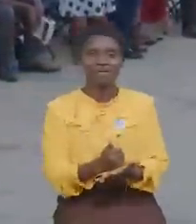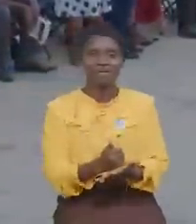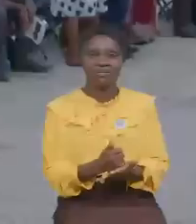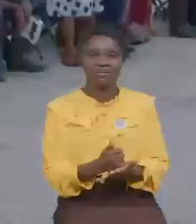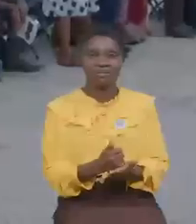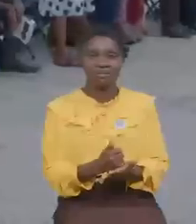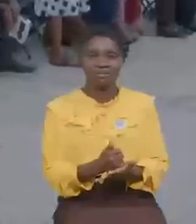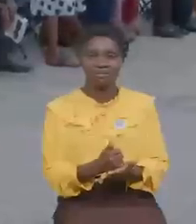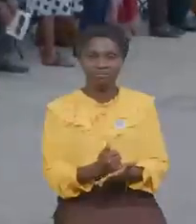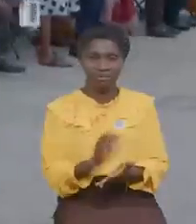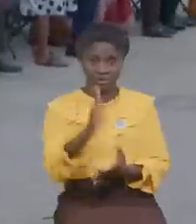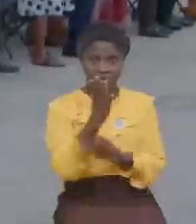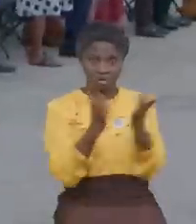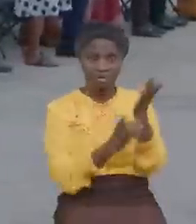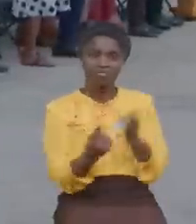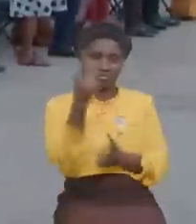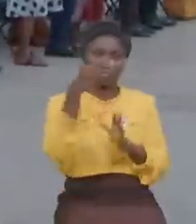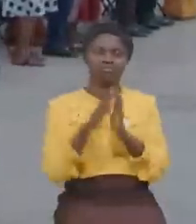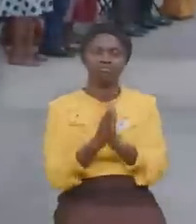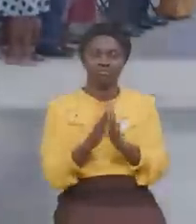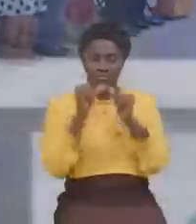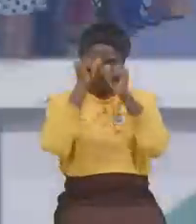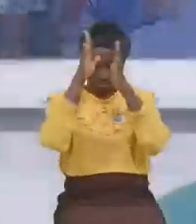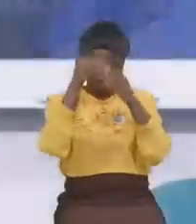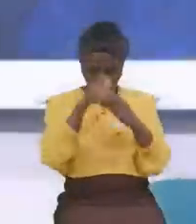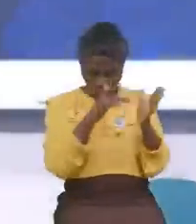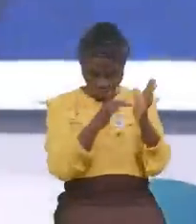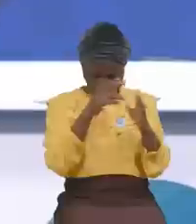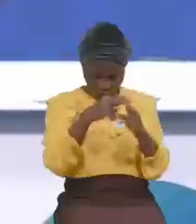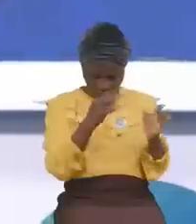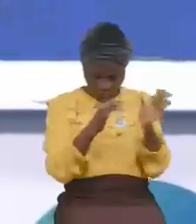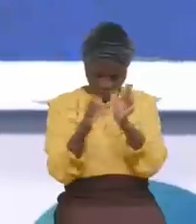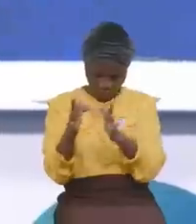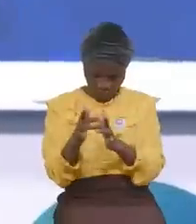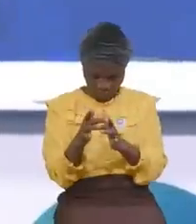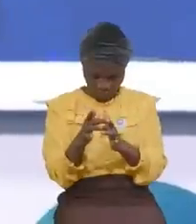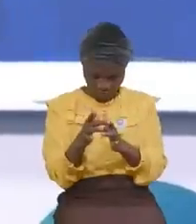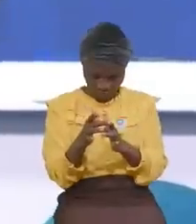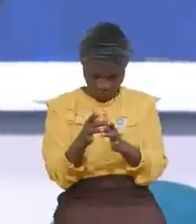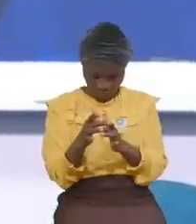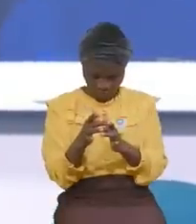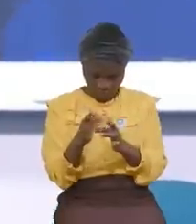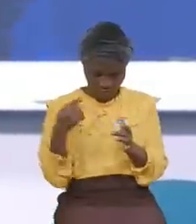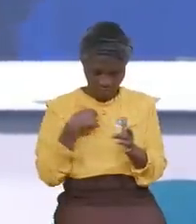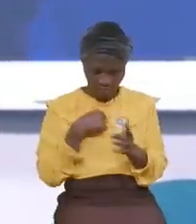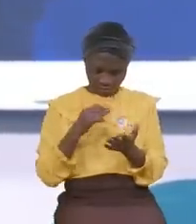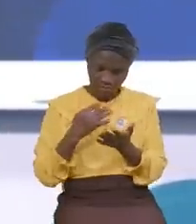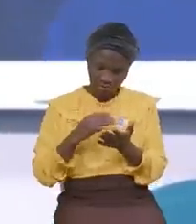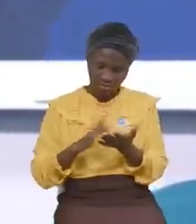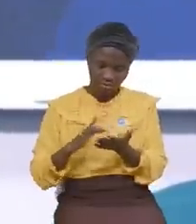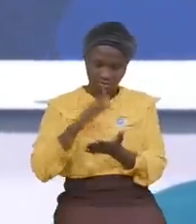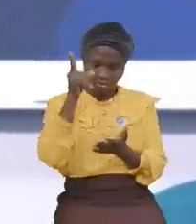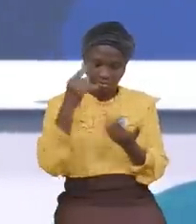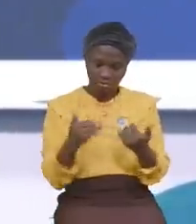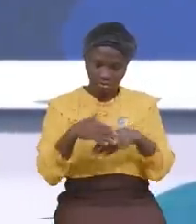Raise up that hand. Father, in the name of Jesus, we glorify you tonight and lift